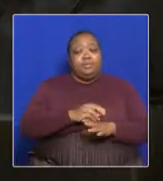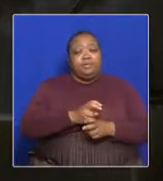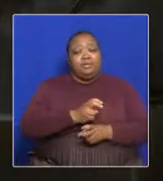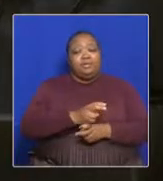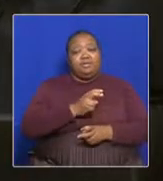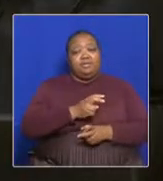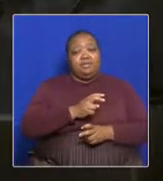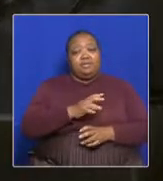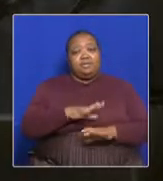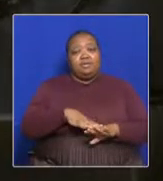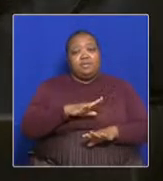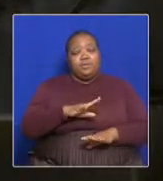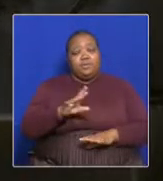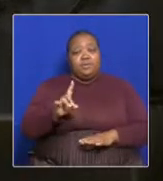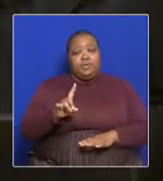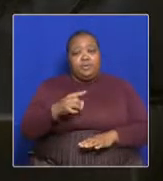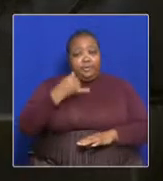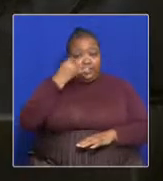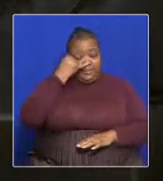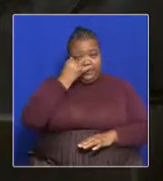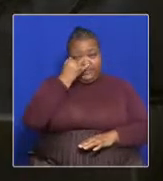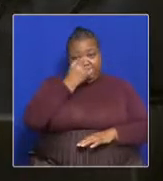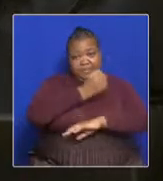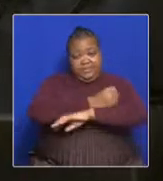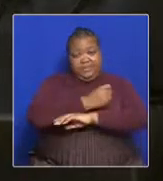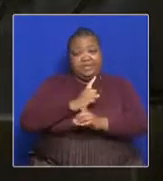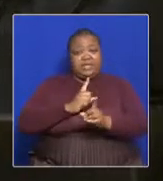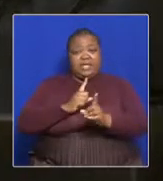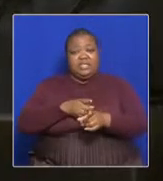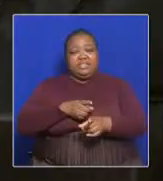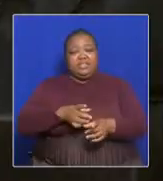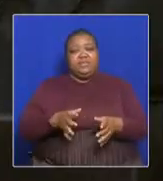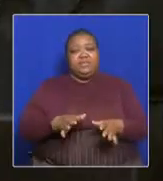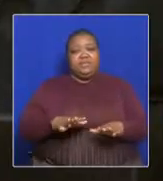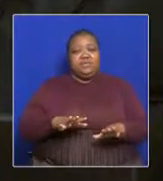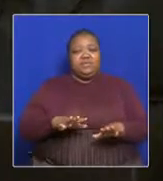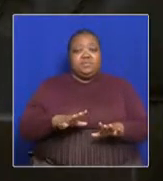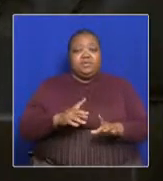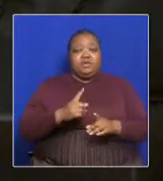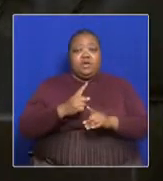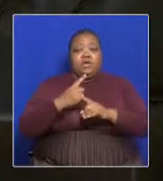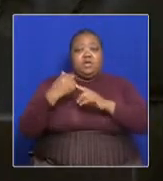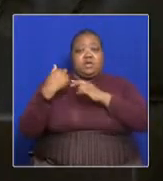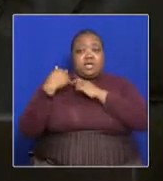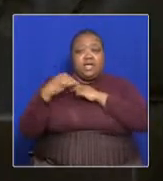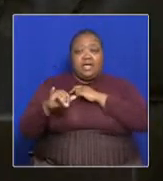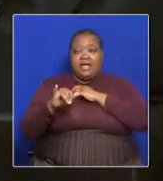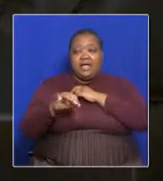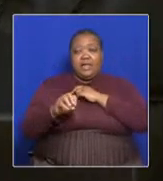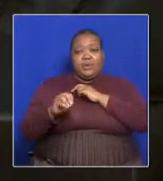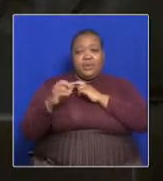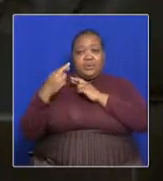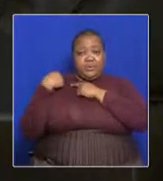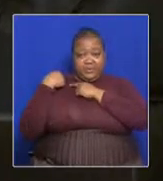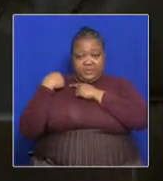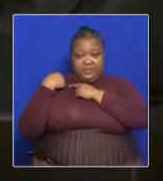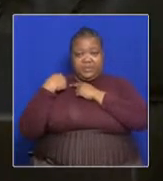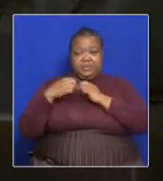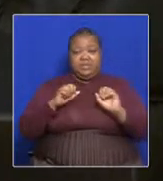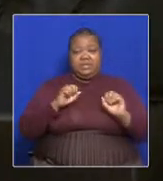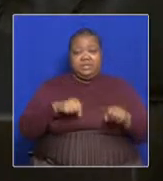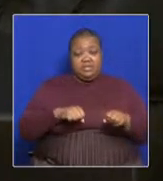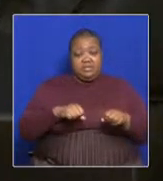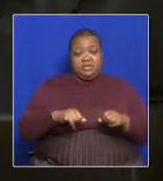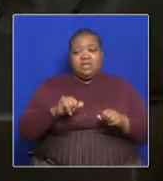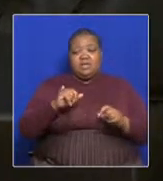these exhibits, which as you have answered, and I always responsible for and it has to be that and I always